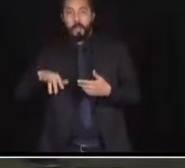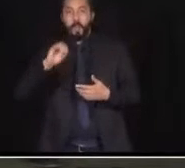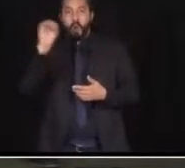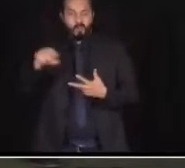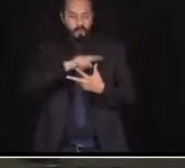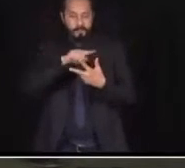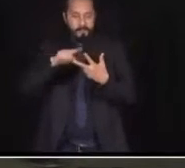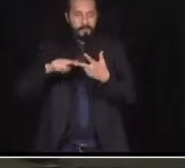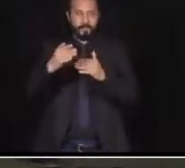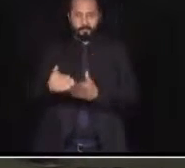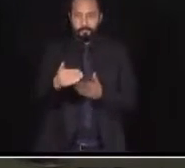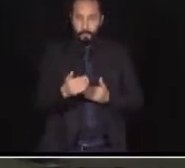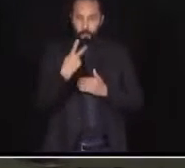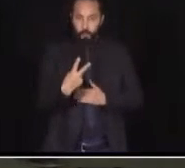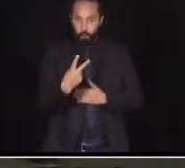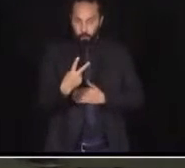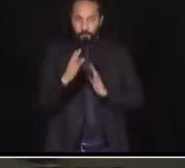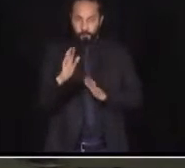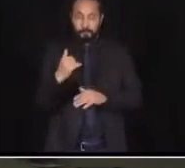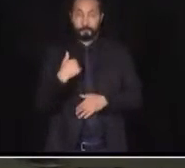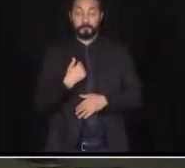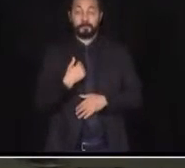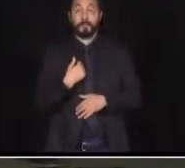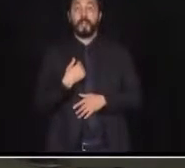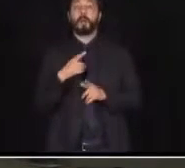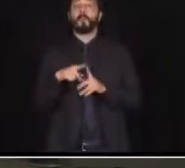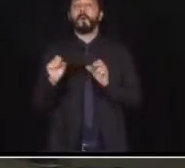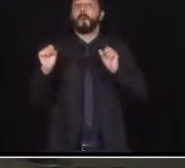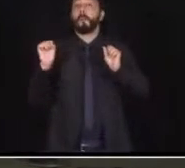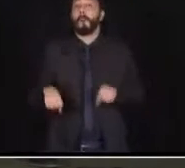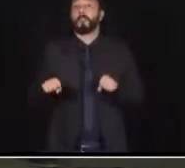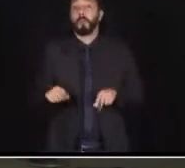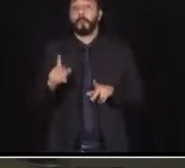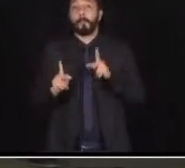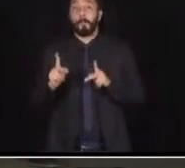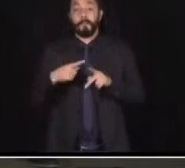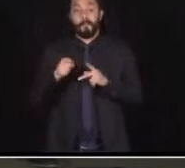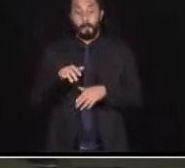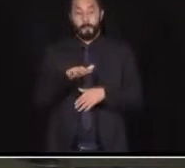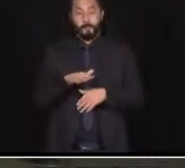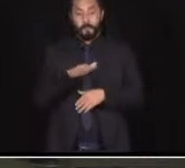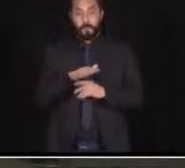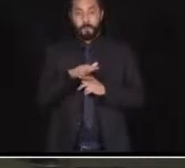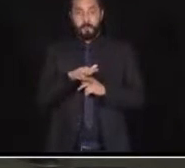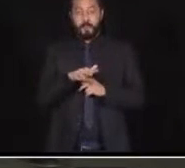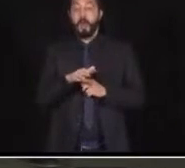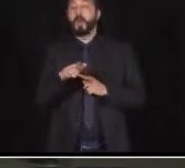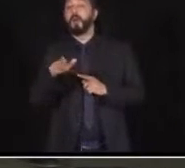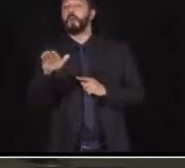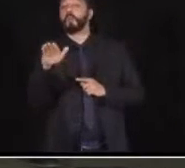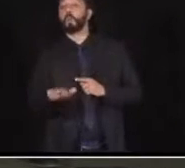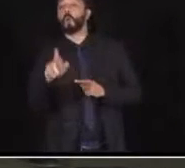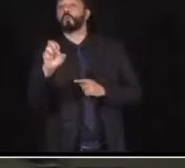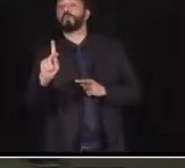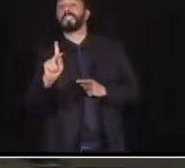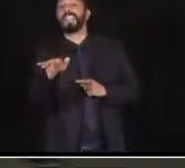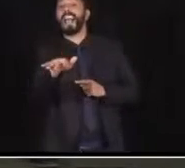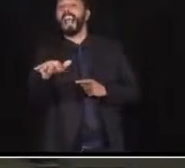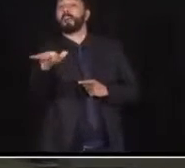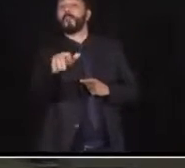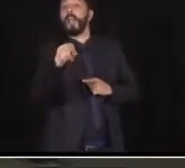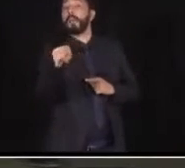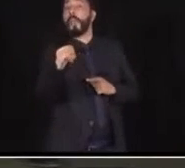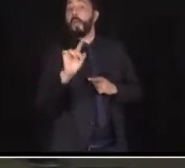modified stage 2, that there may be people that will move from their areas to other lower risk areas, and that can